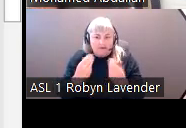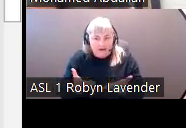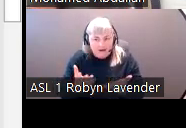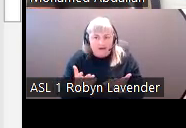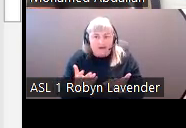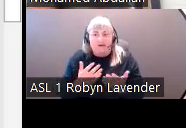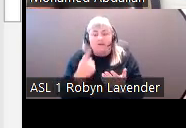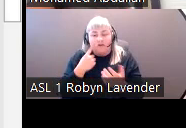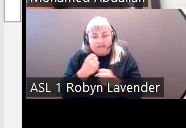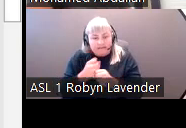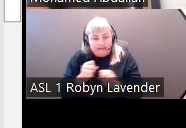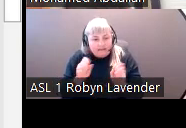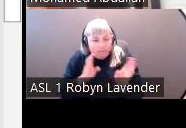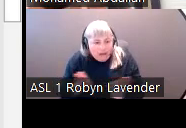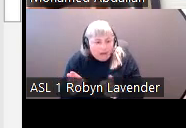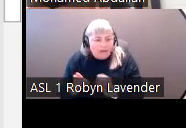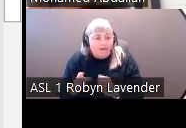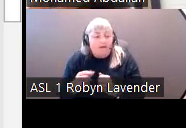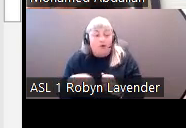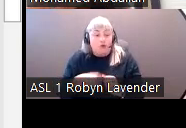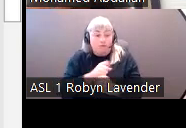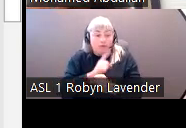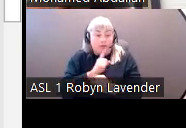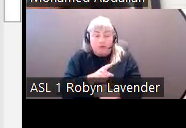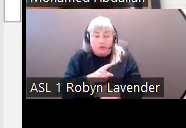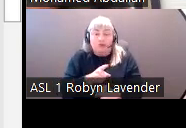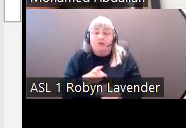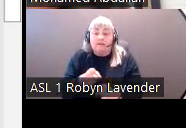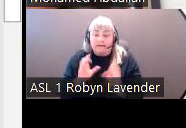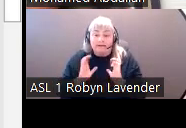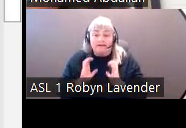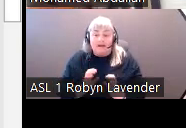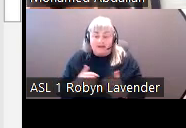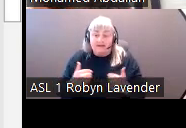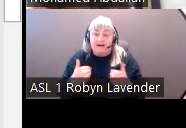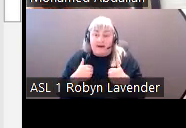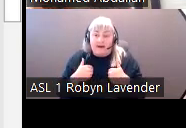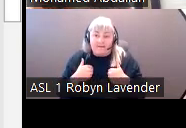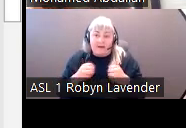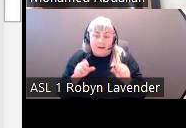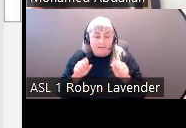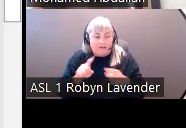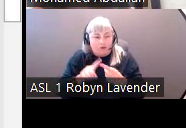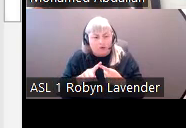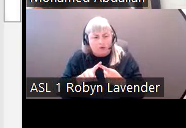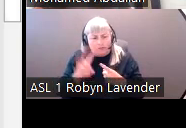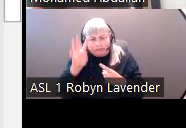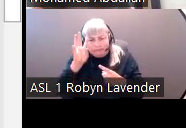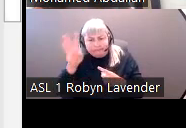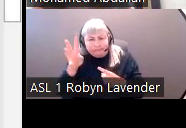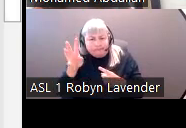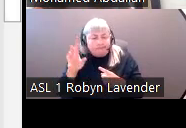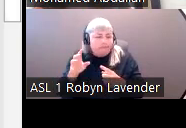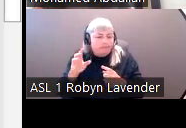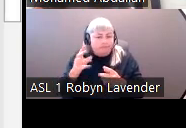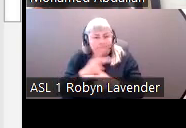So we really want to make sure that clients have the time to come up with a safe plan for when they leave the suites. We do